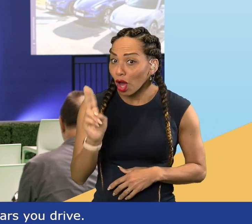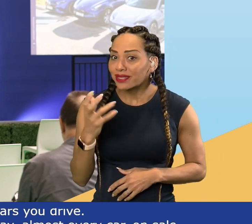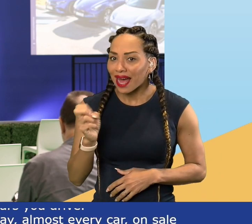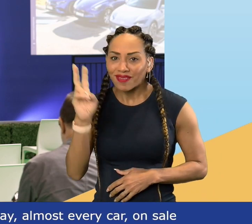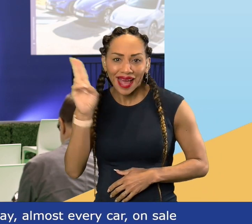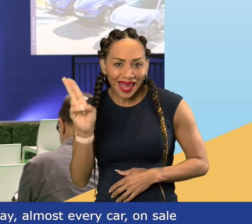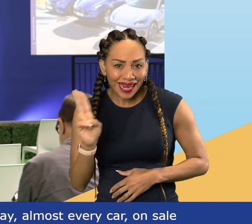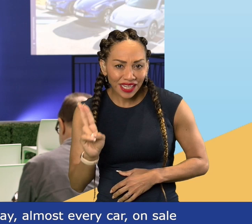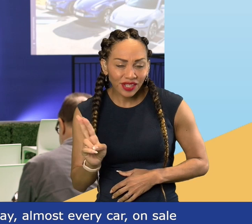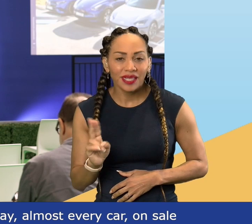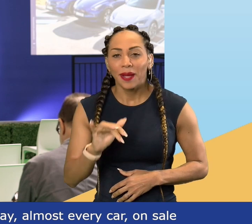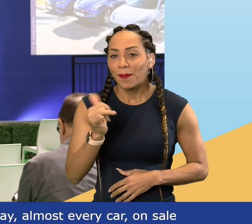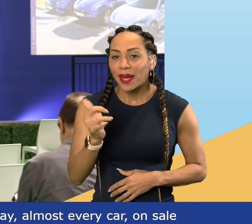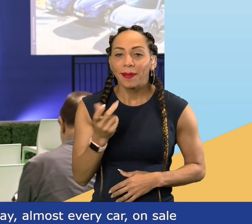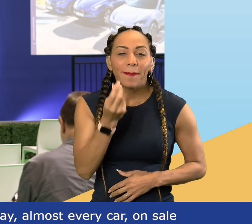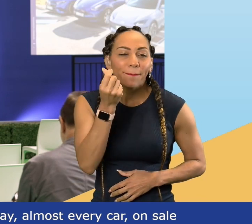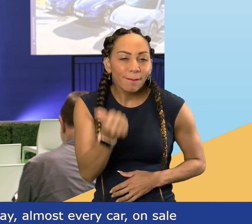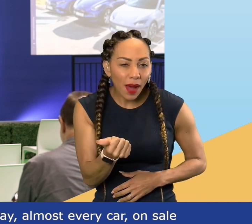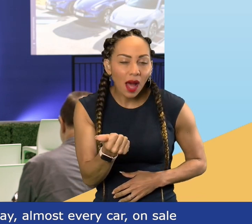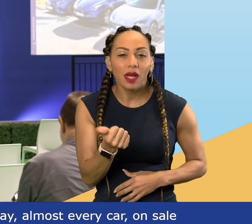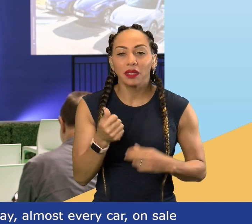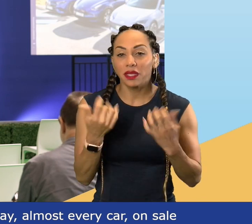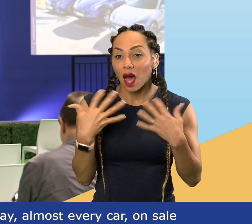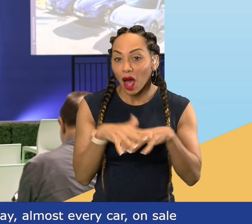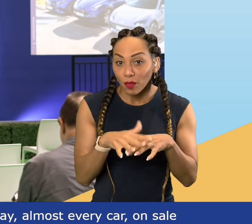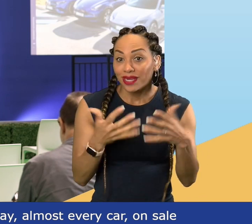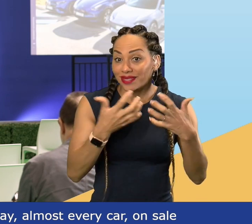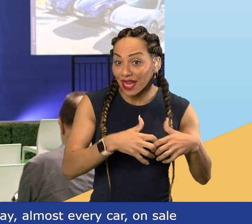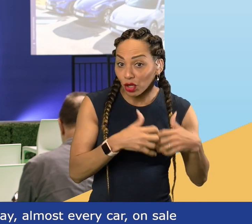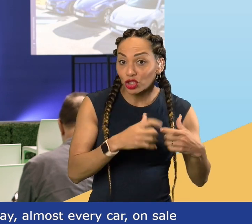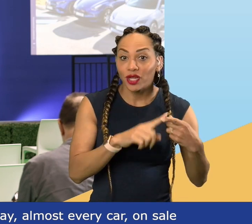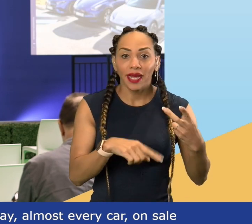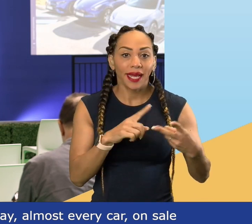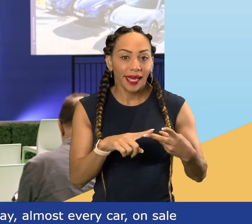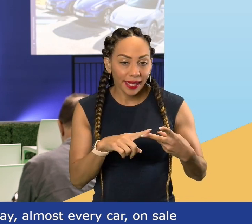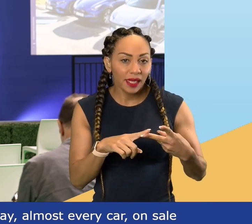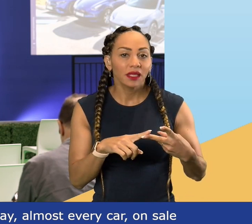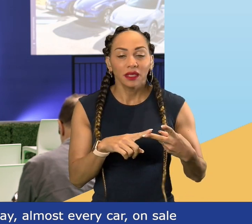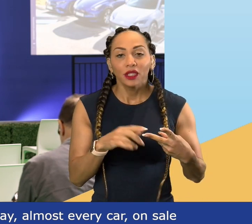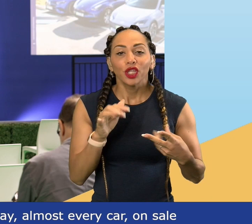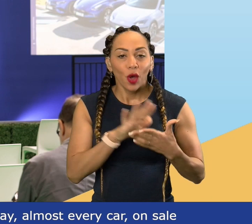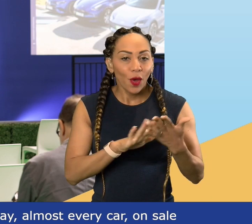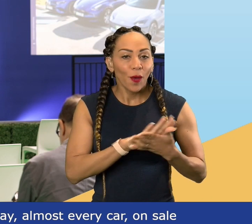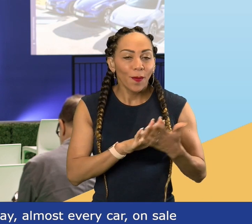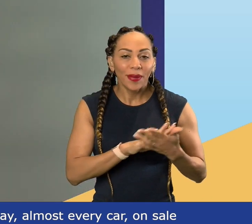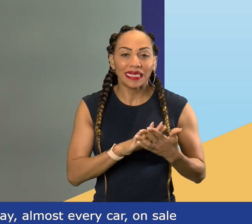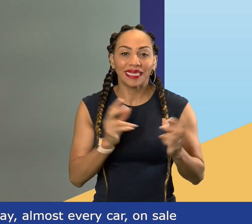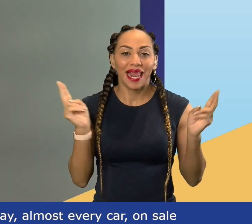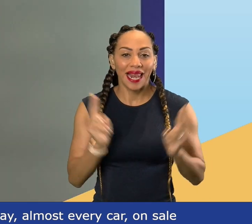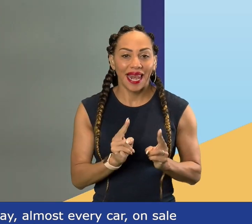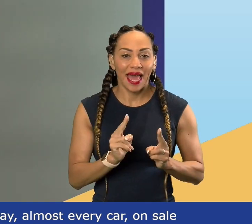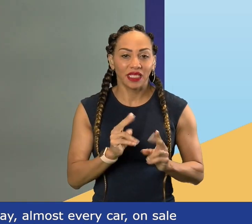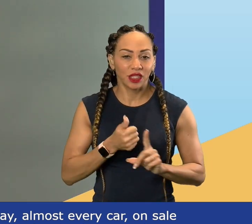car has mild hybrid technology, which means that it has a small amount of electrical assistance, which takes some of the strain off the engine to improve efficiency. It's a